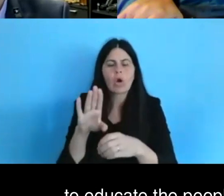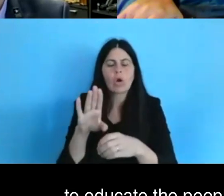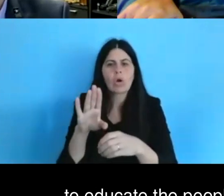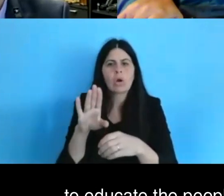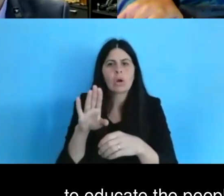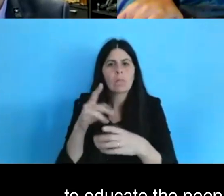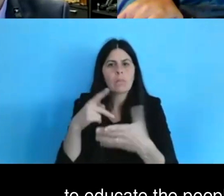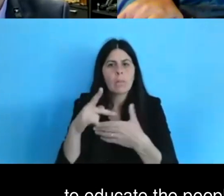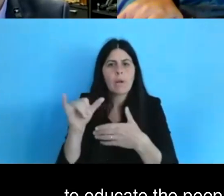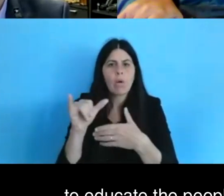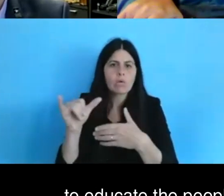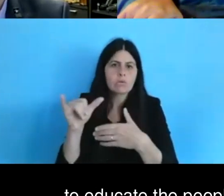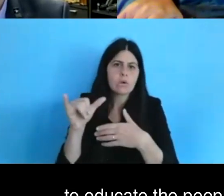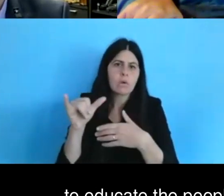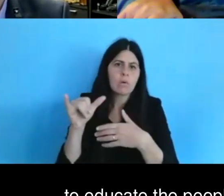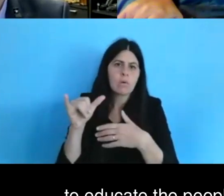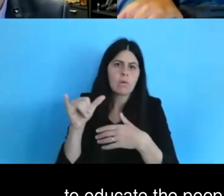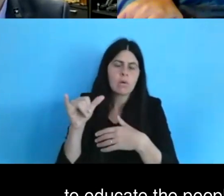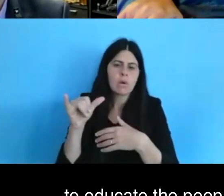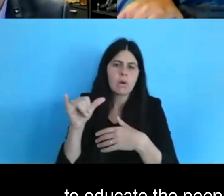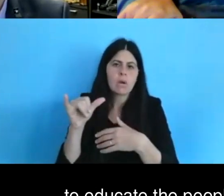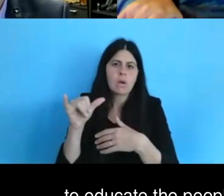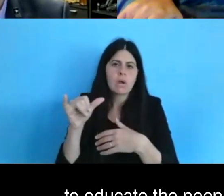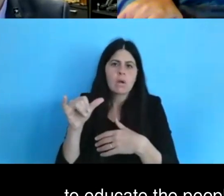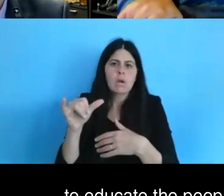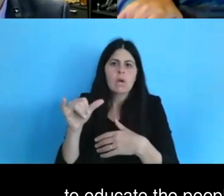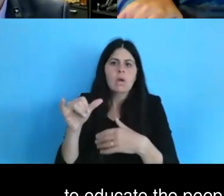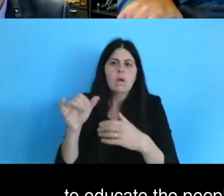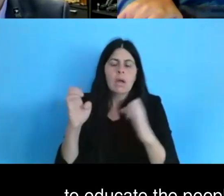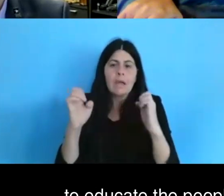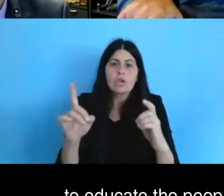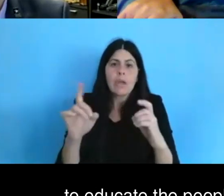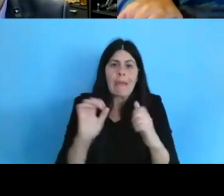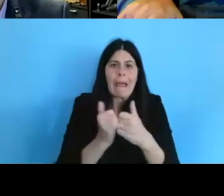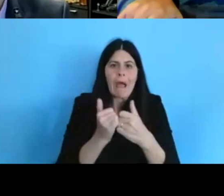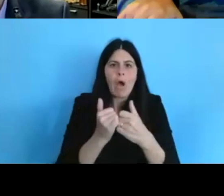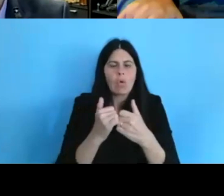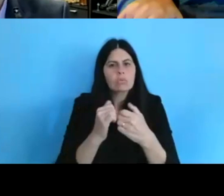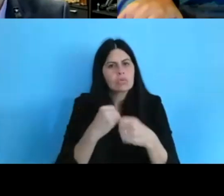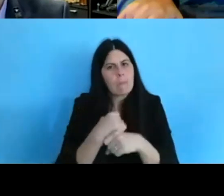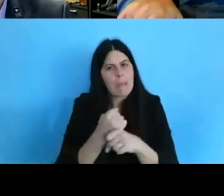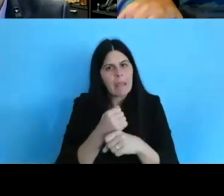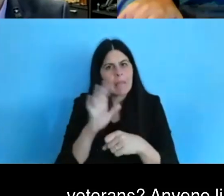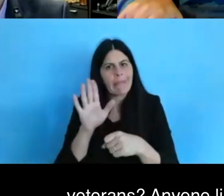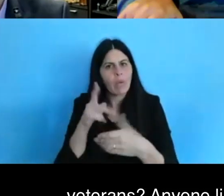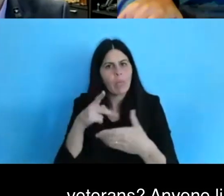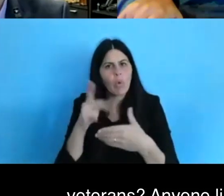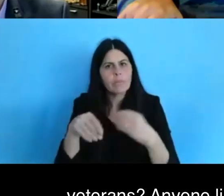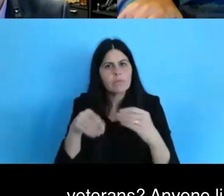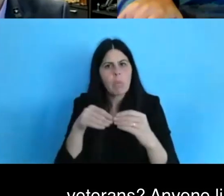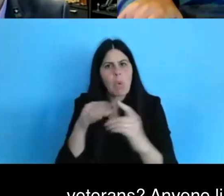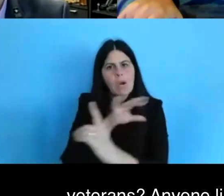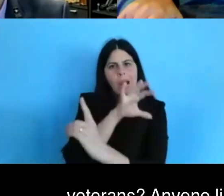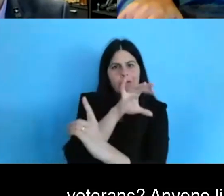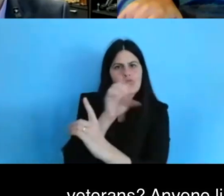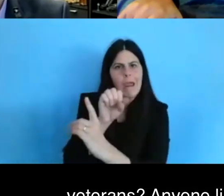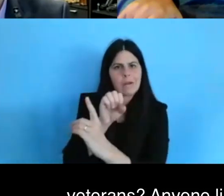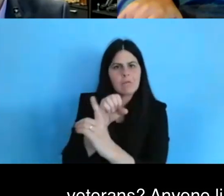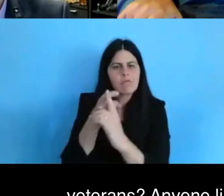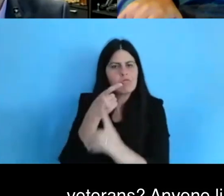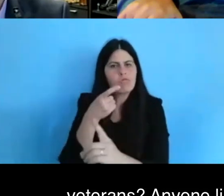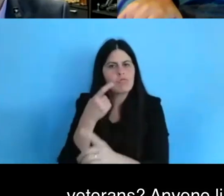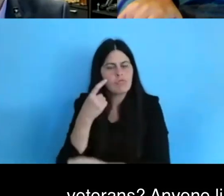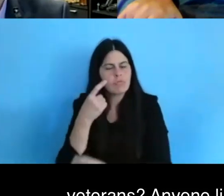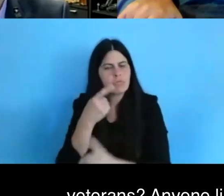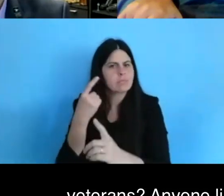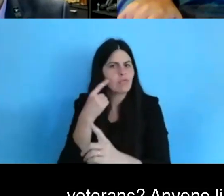their programs how to make those programs more attractive to veterans.